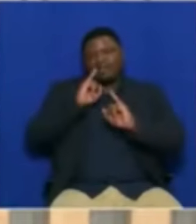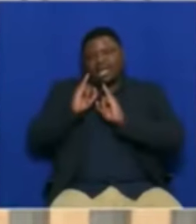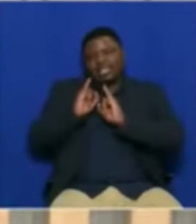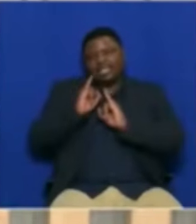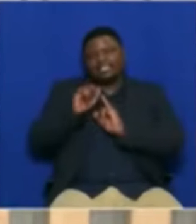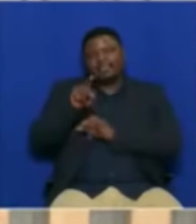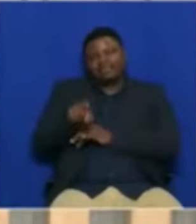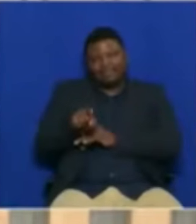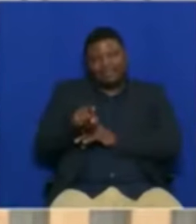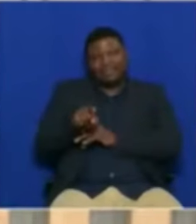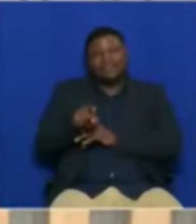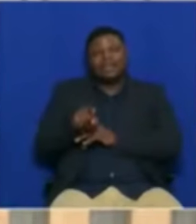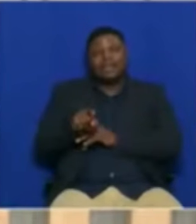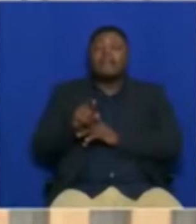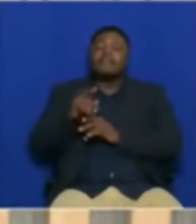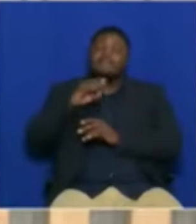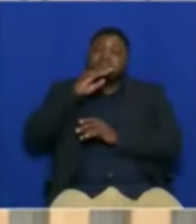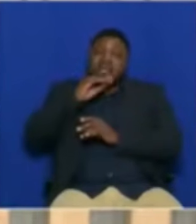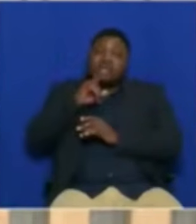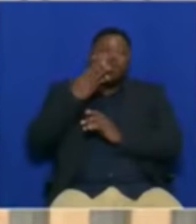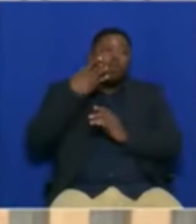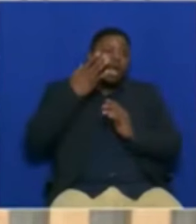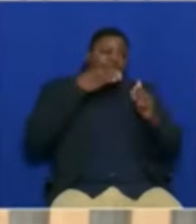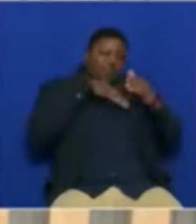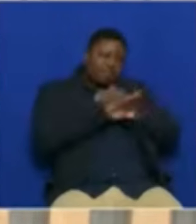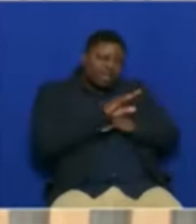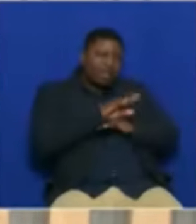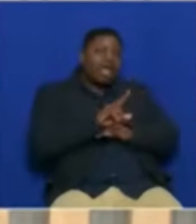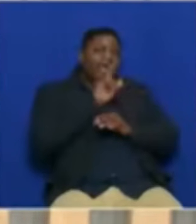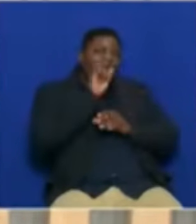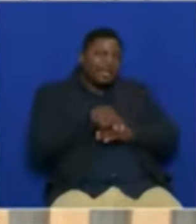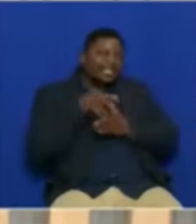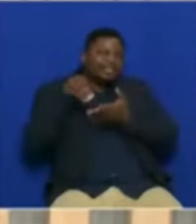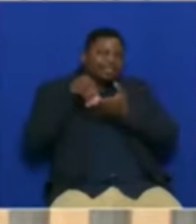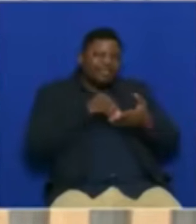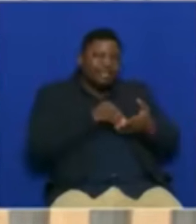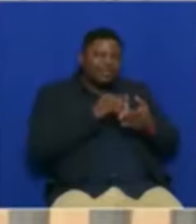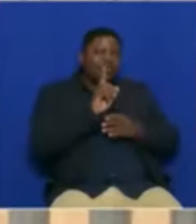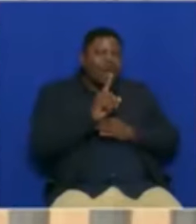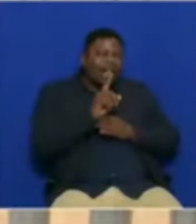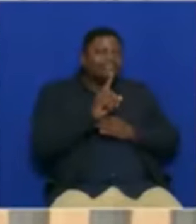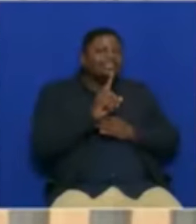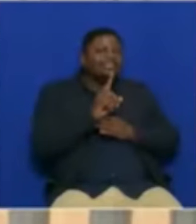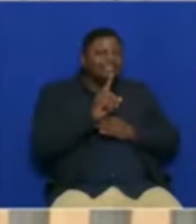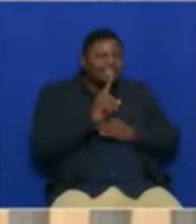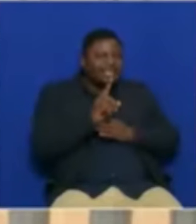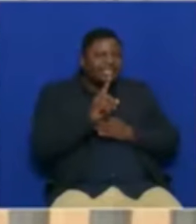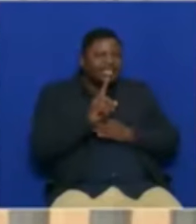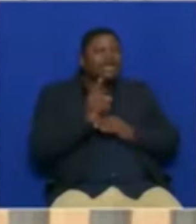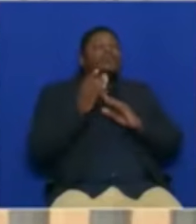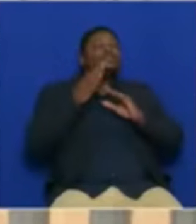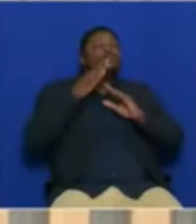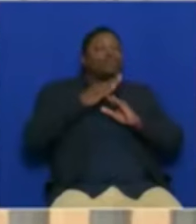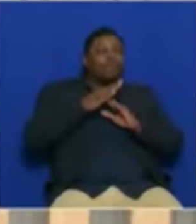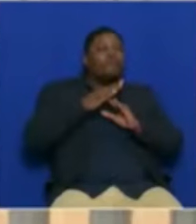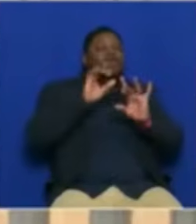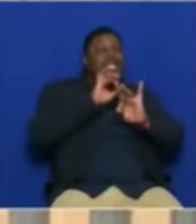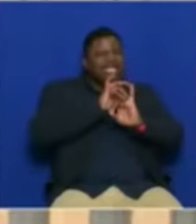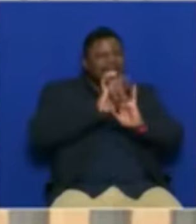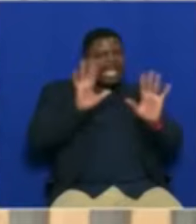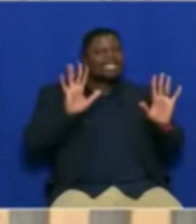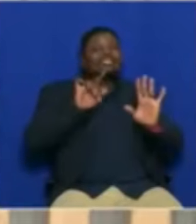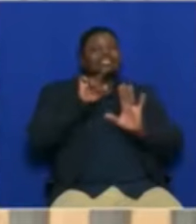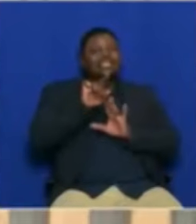least produce a top clearance certificate or an application for one.